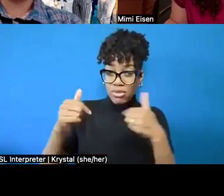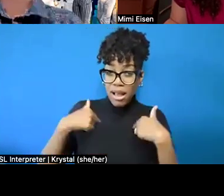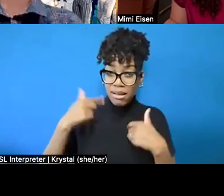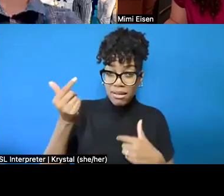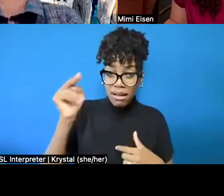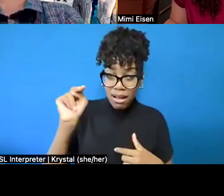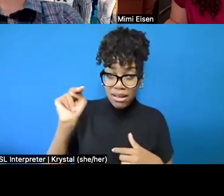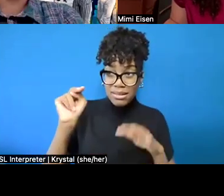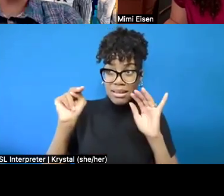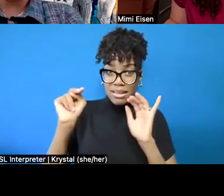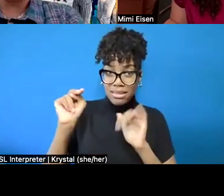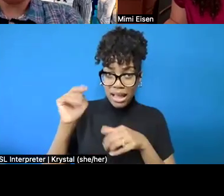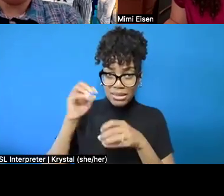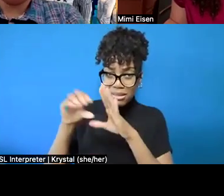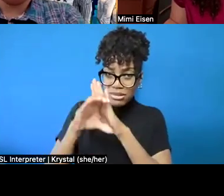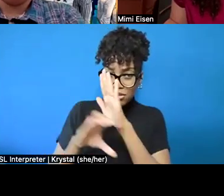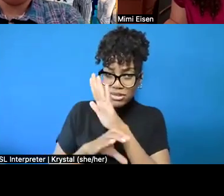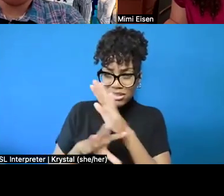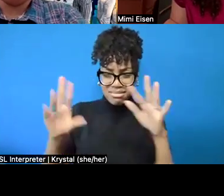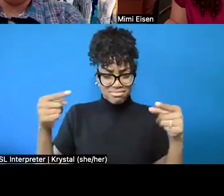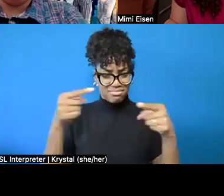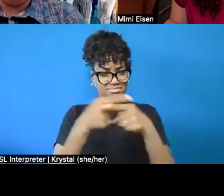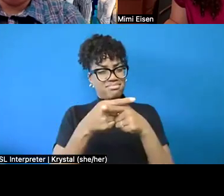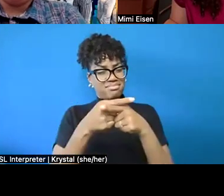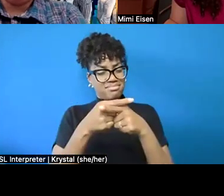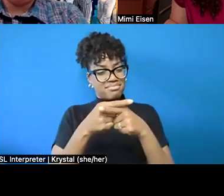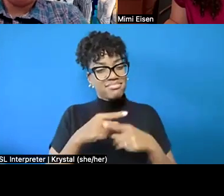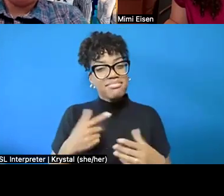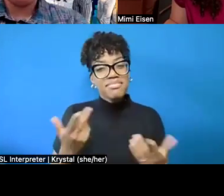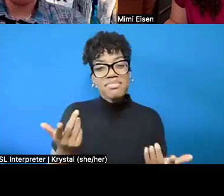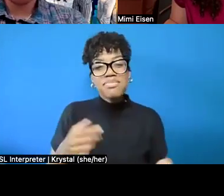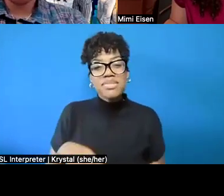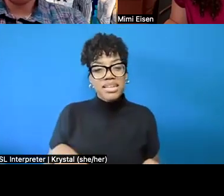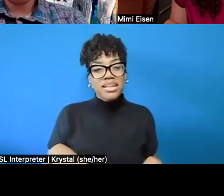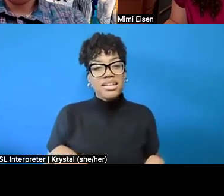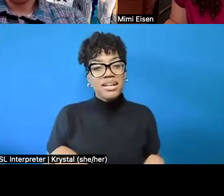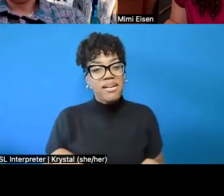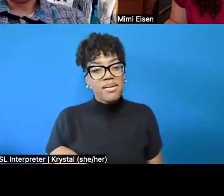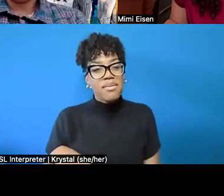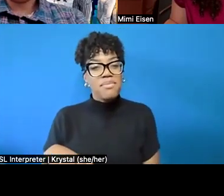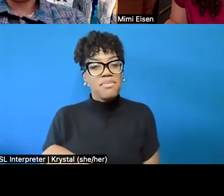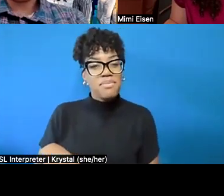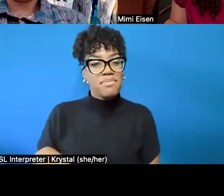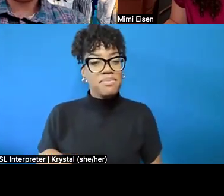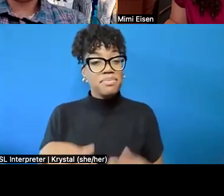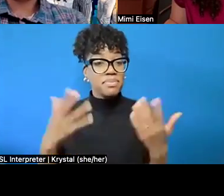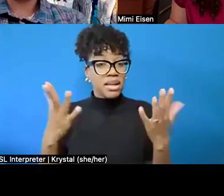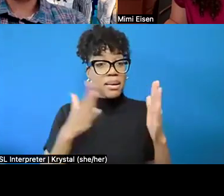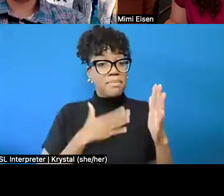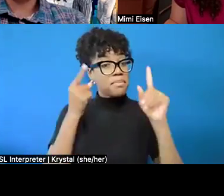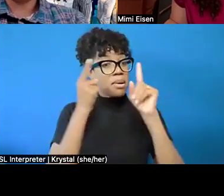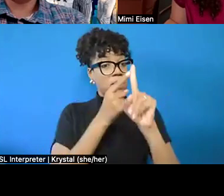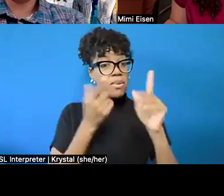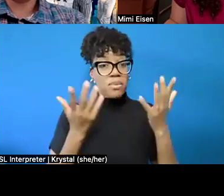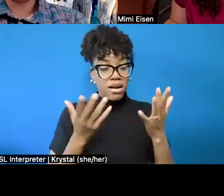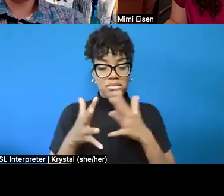Right? Another said, my main takeaway is that the United States still has a lot of work to do and that we need to play